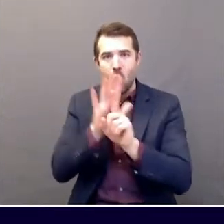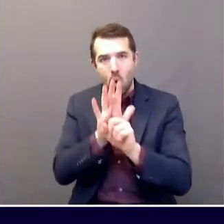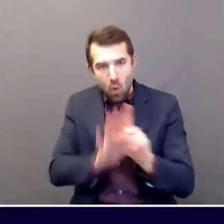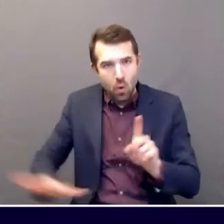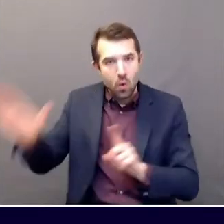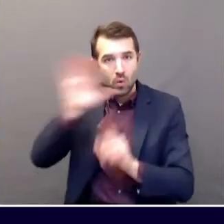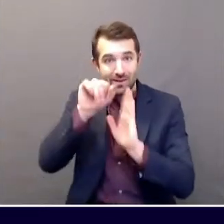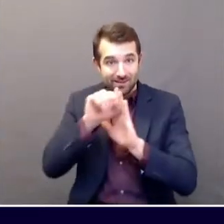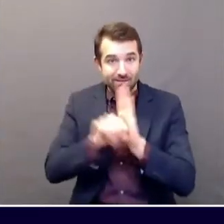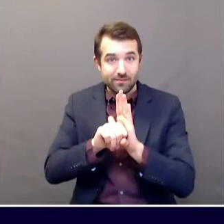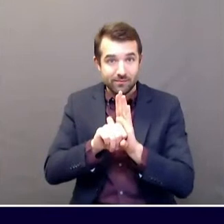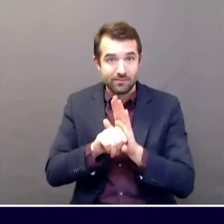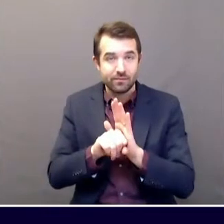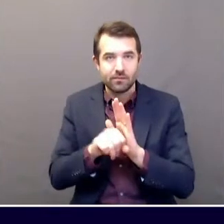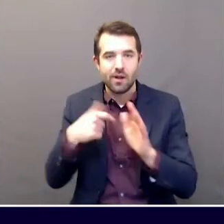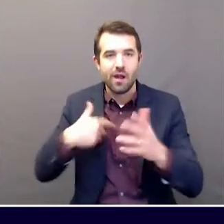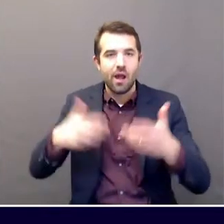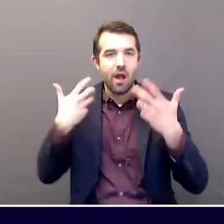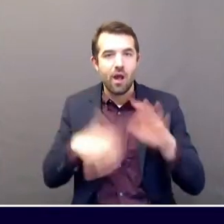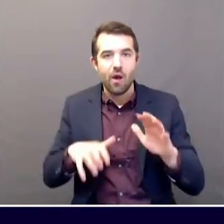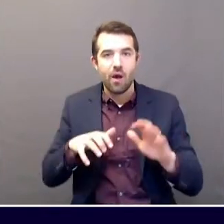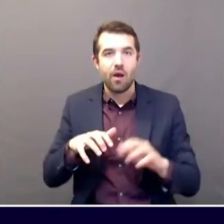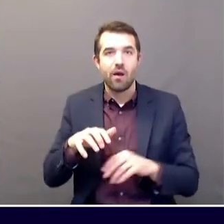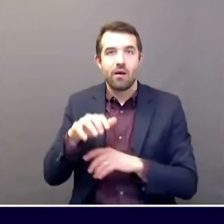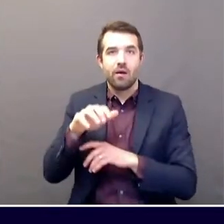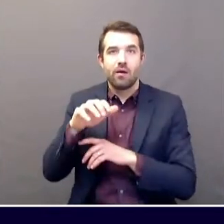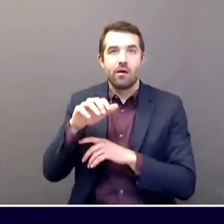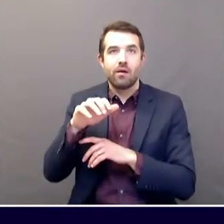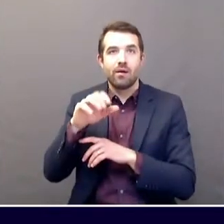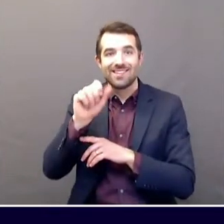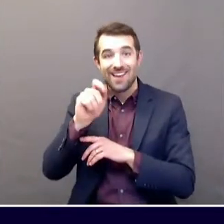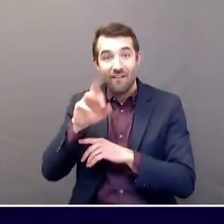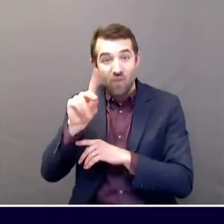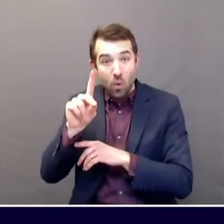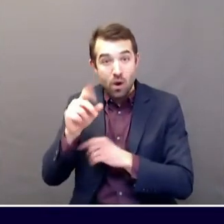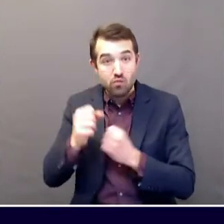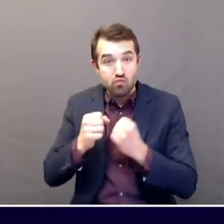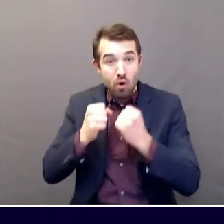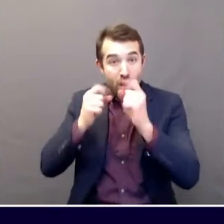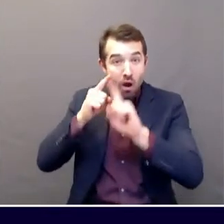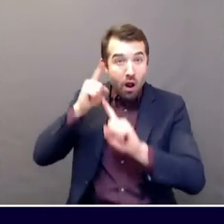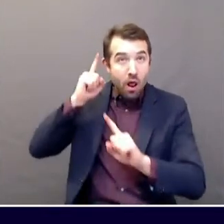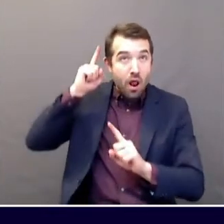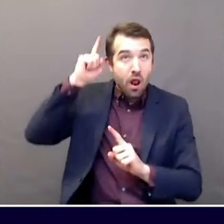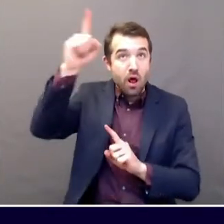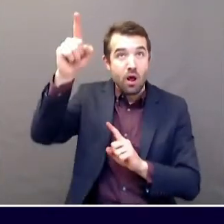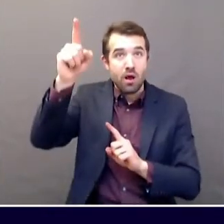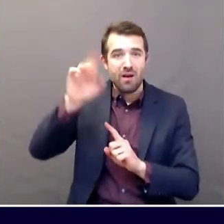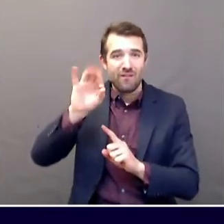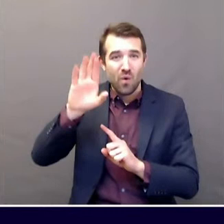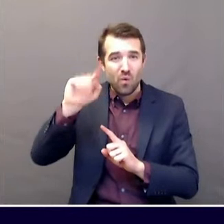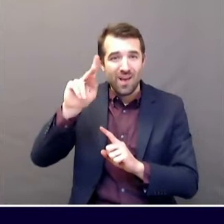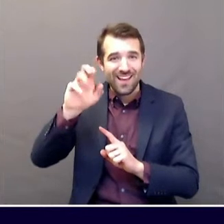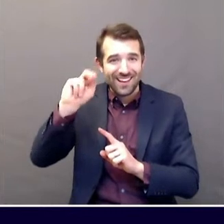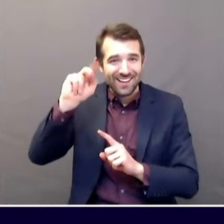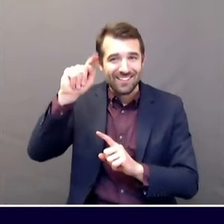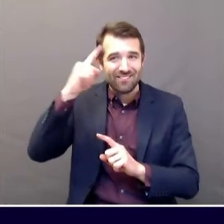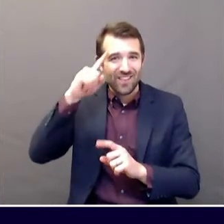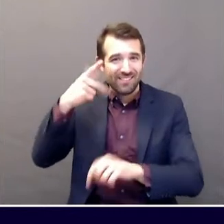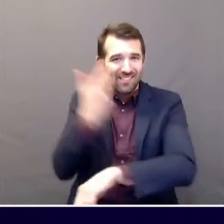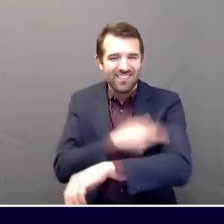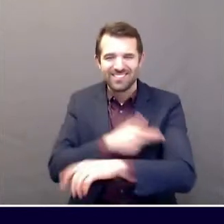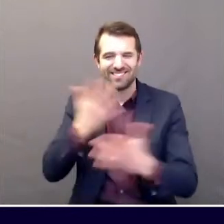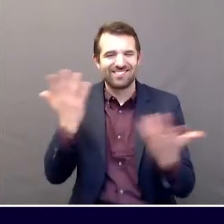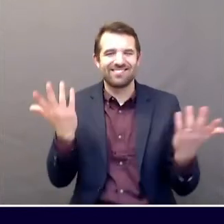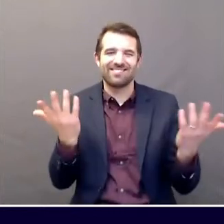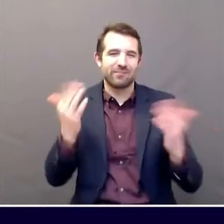to drive all the way to Fort Kent, for example, or there's not a reason for them to do so. Because that's hardly efficient, and of course, it'd be